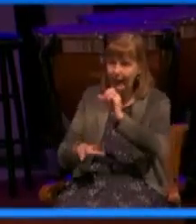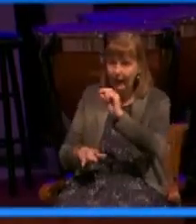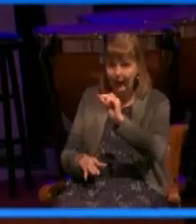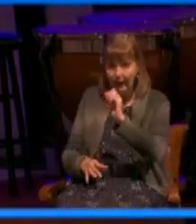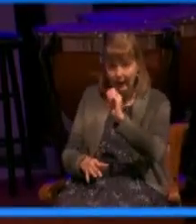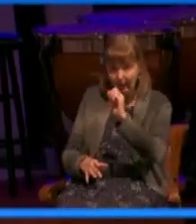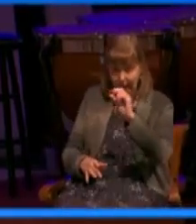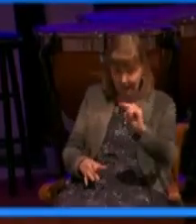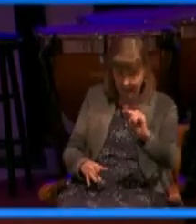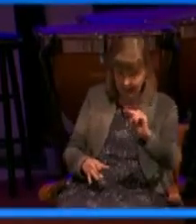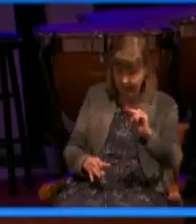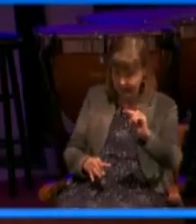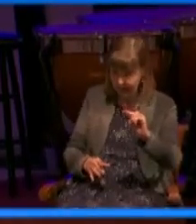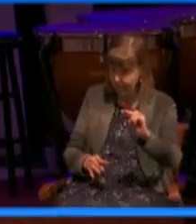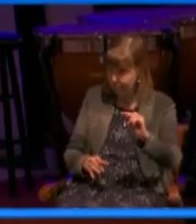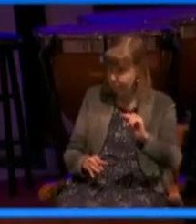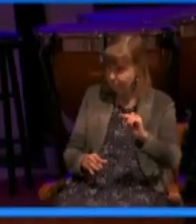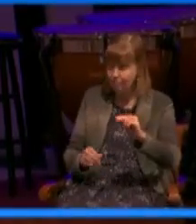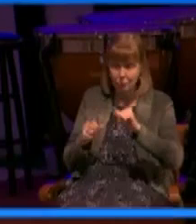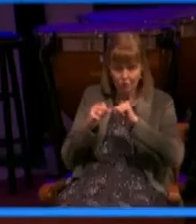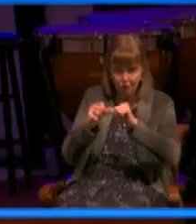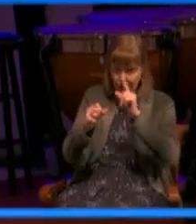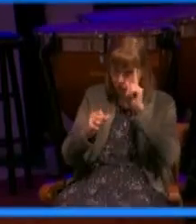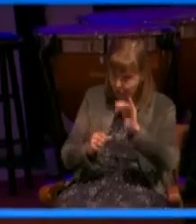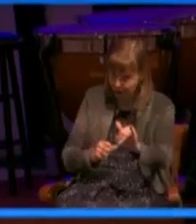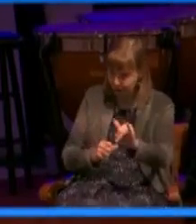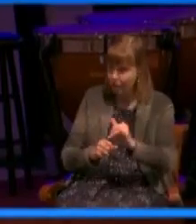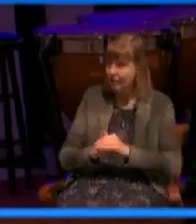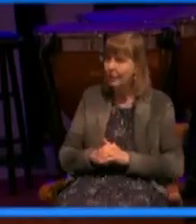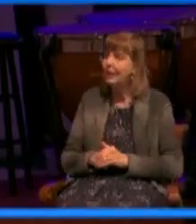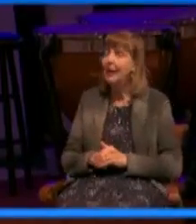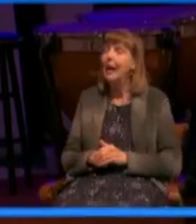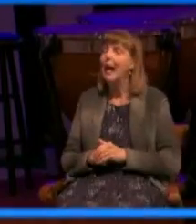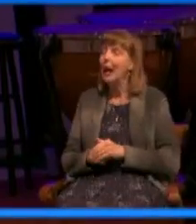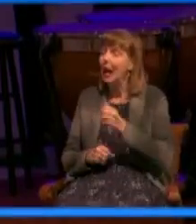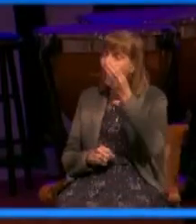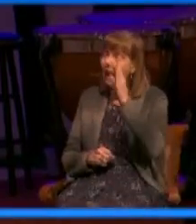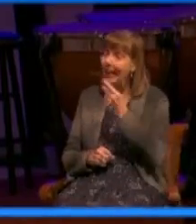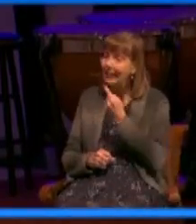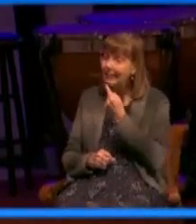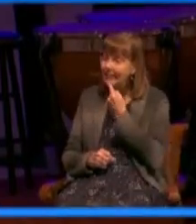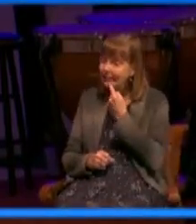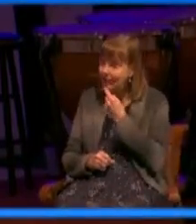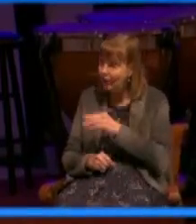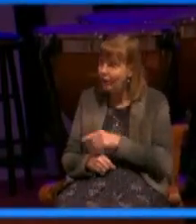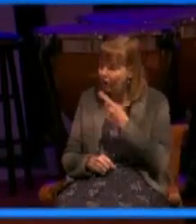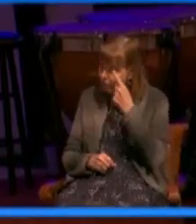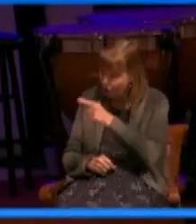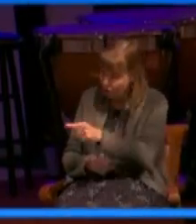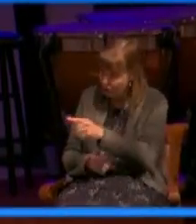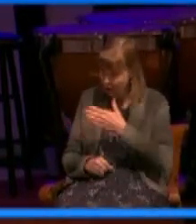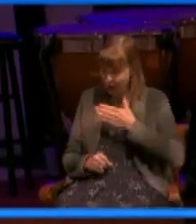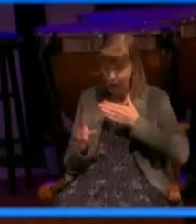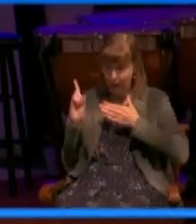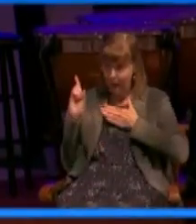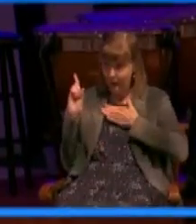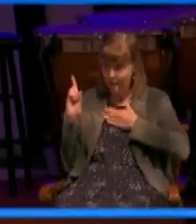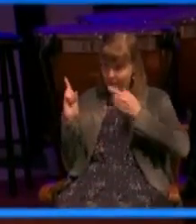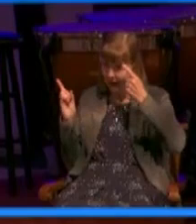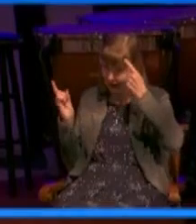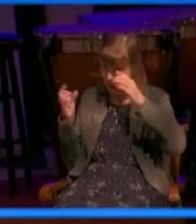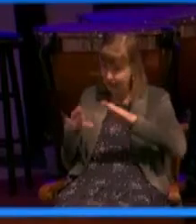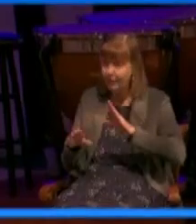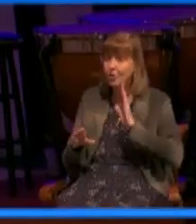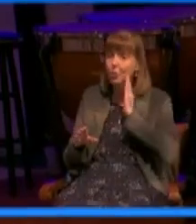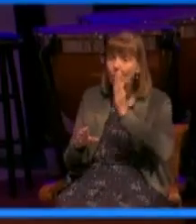Now, verse 9. And God said to Abraham, as for you, you shall keep my covenant, you and your offsprings after you throughout the